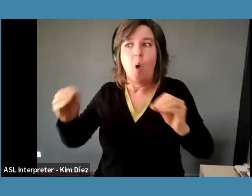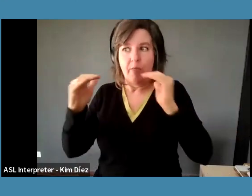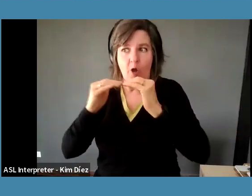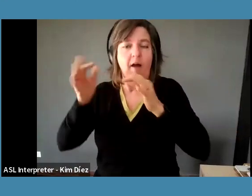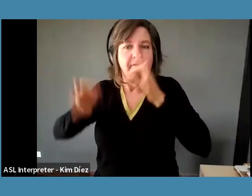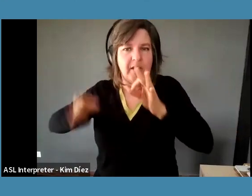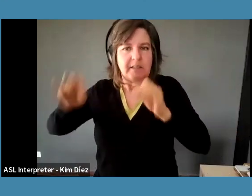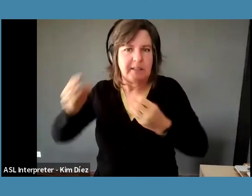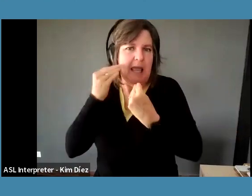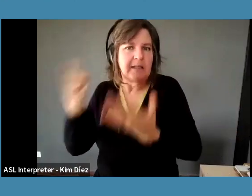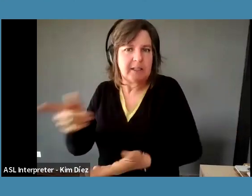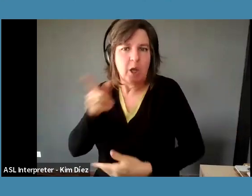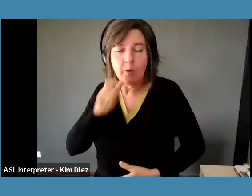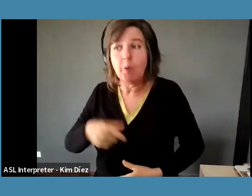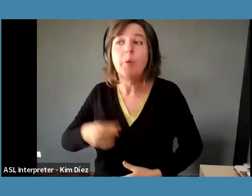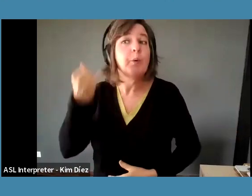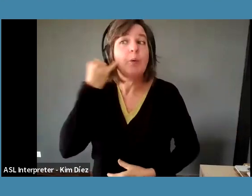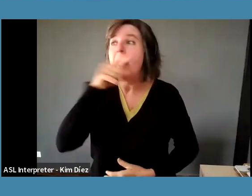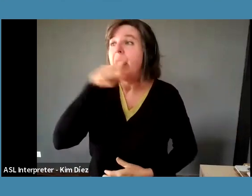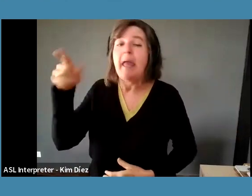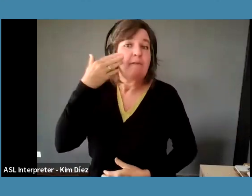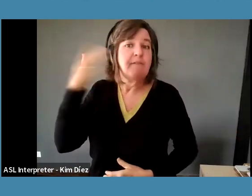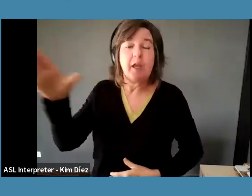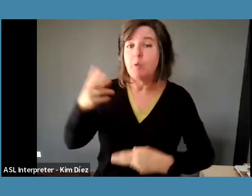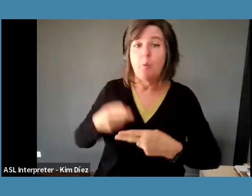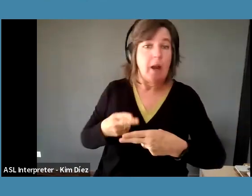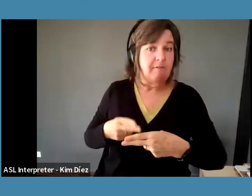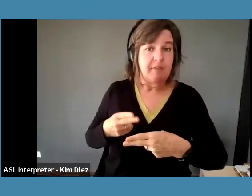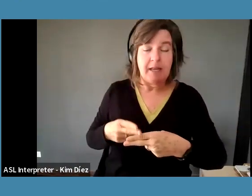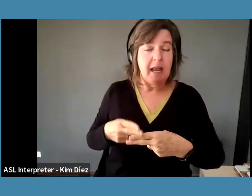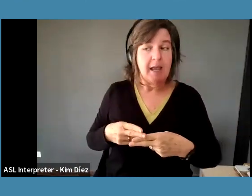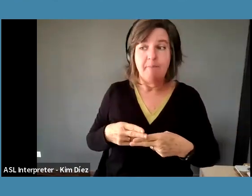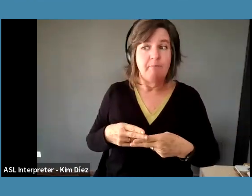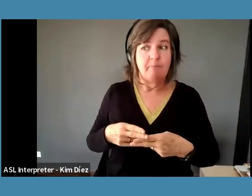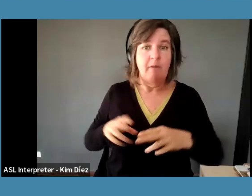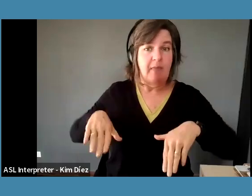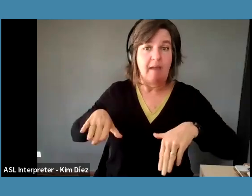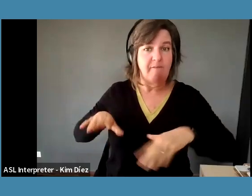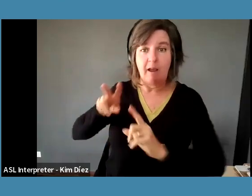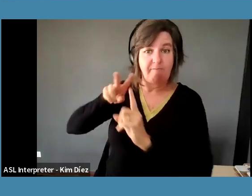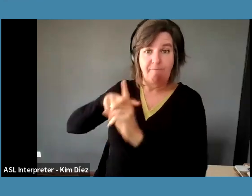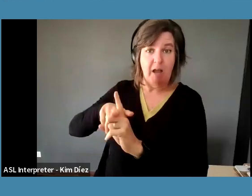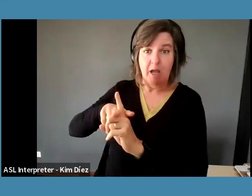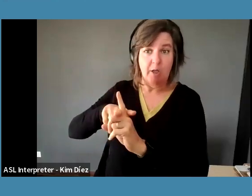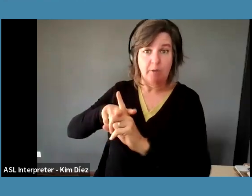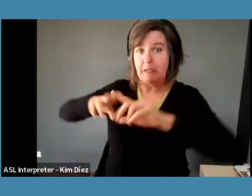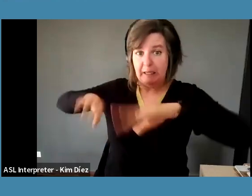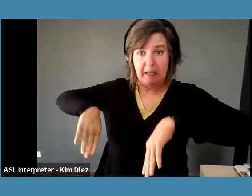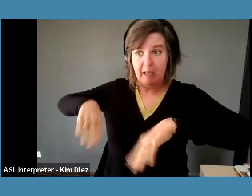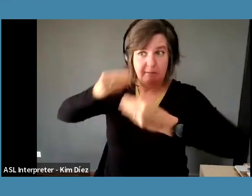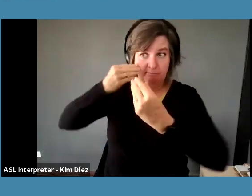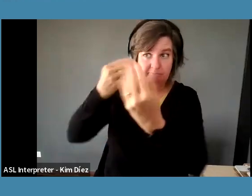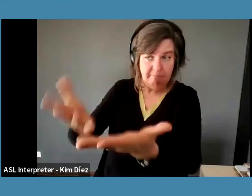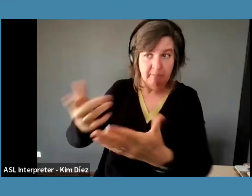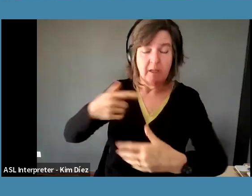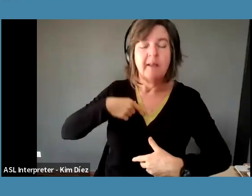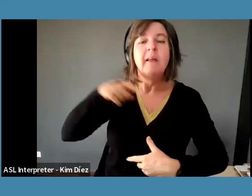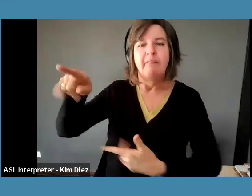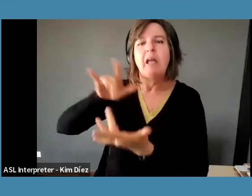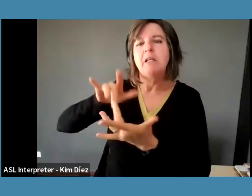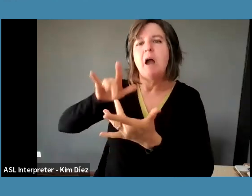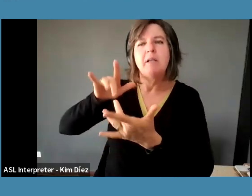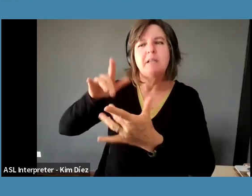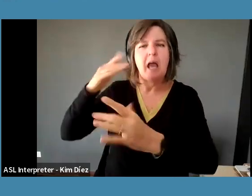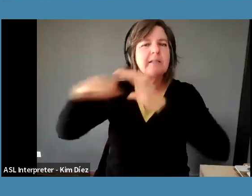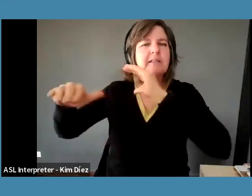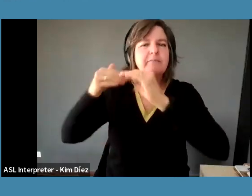if that notice hasn't been filed yet, contacting the general inbox is your way to go, and someone should